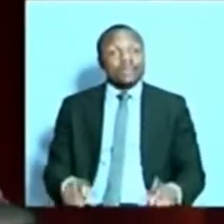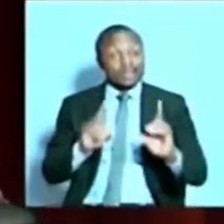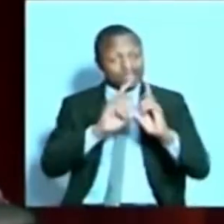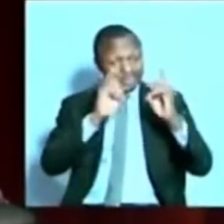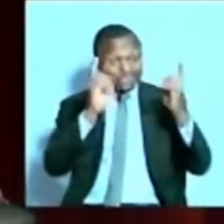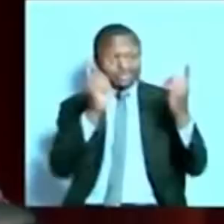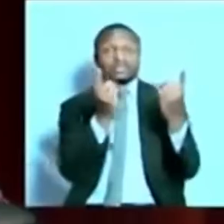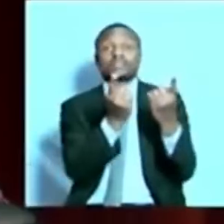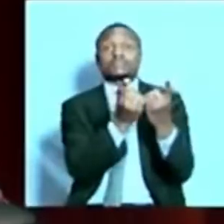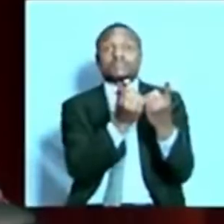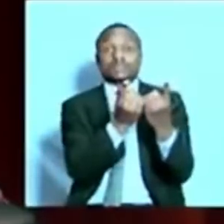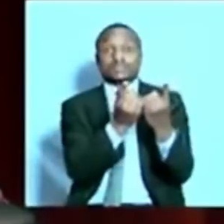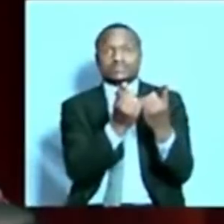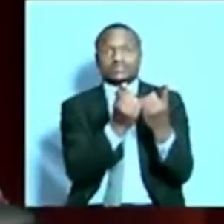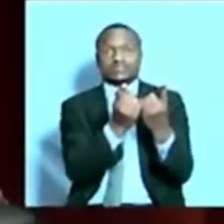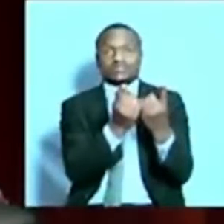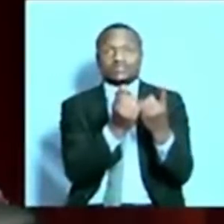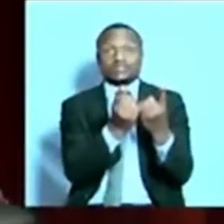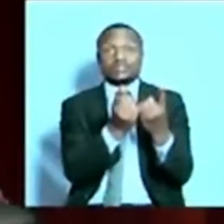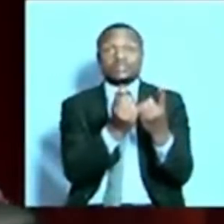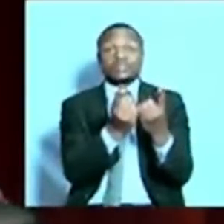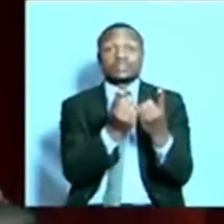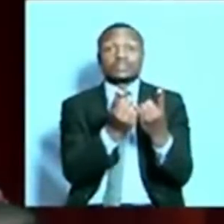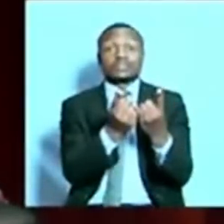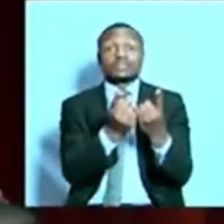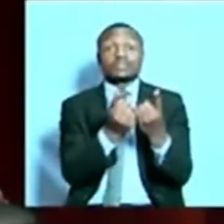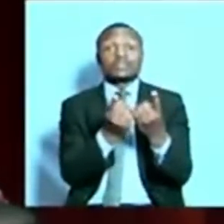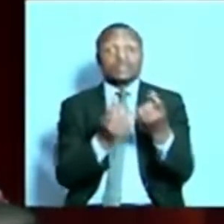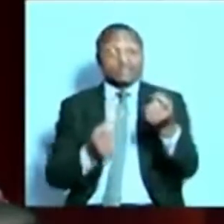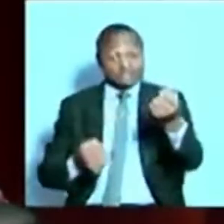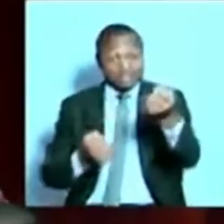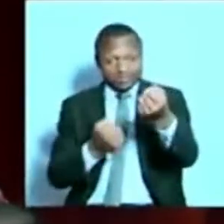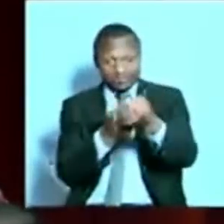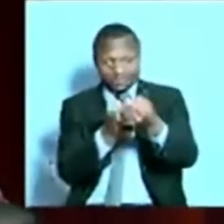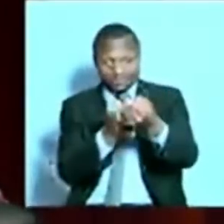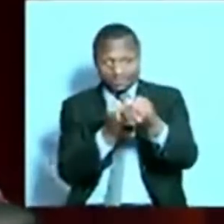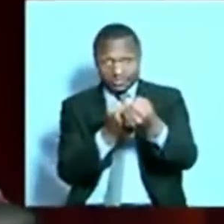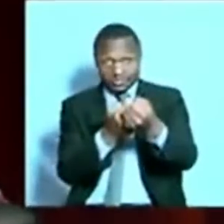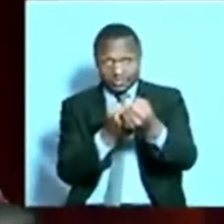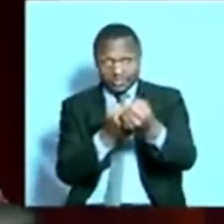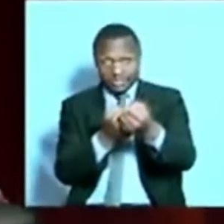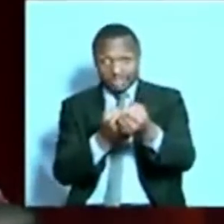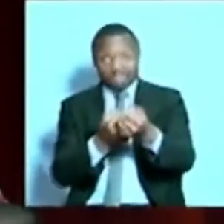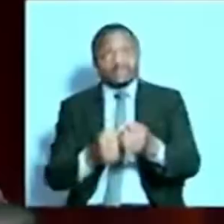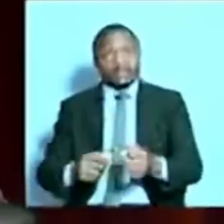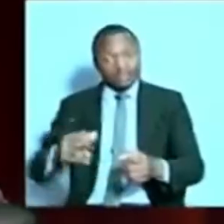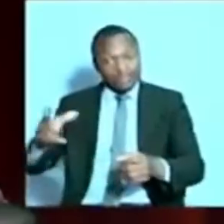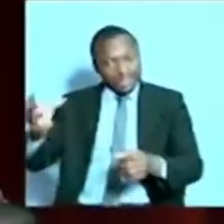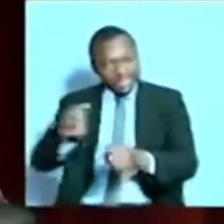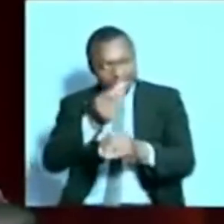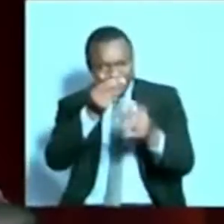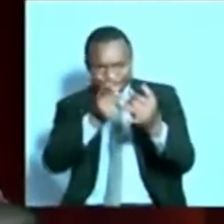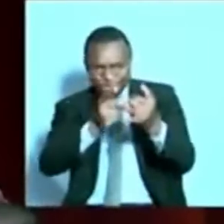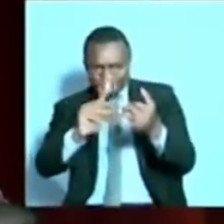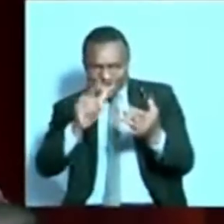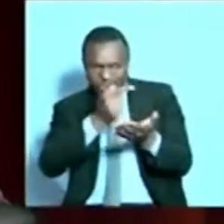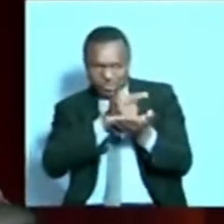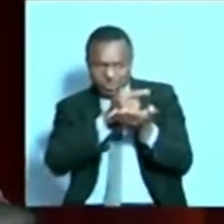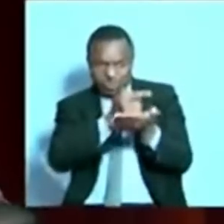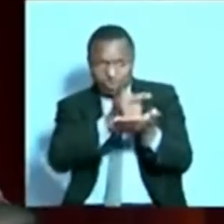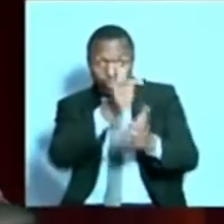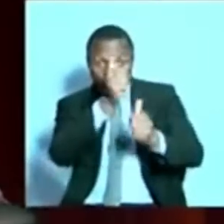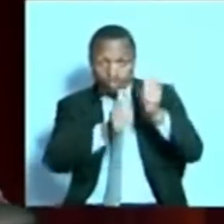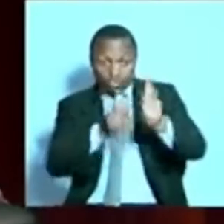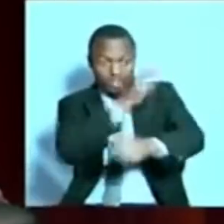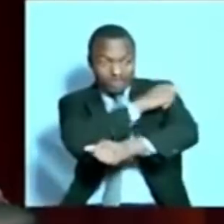district is supplementing by getting part of the grants which hospitals